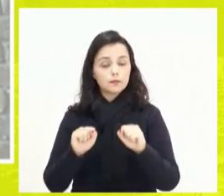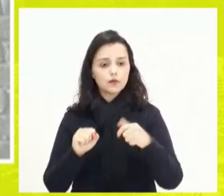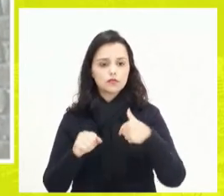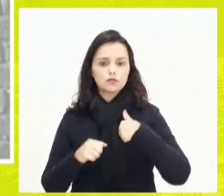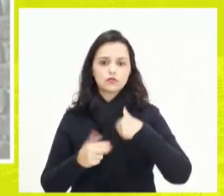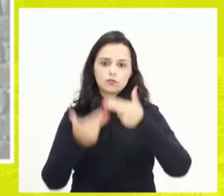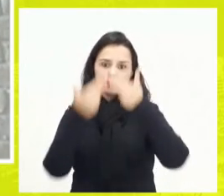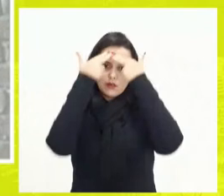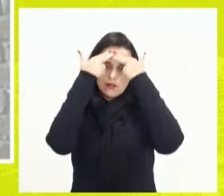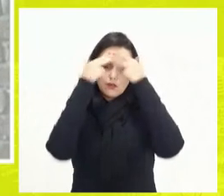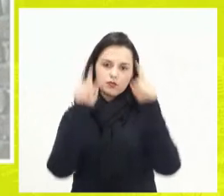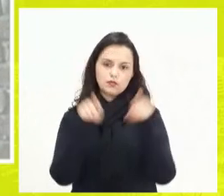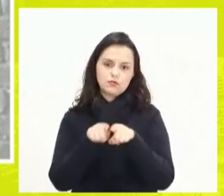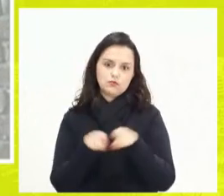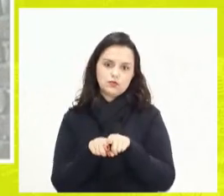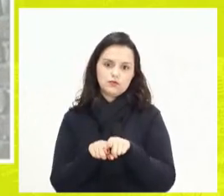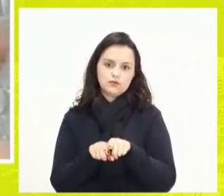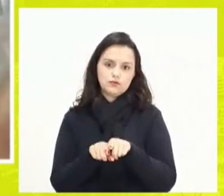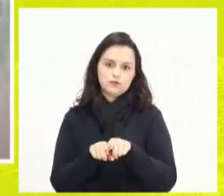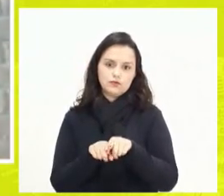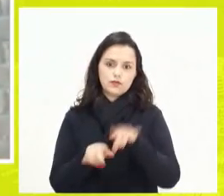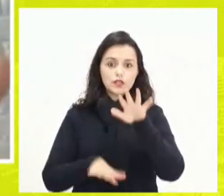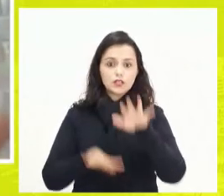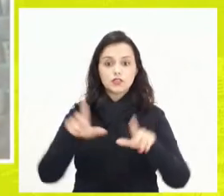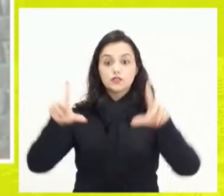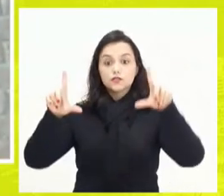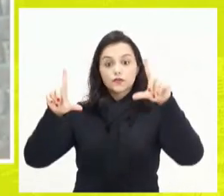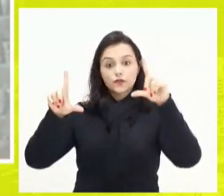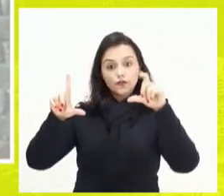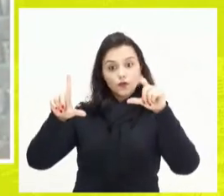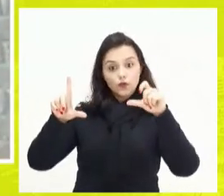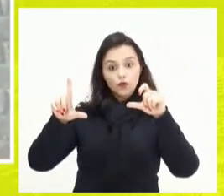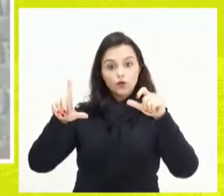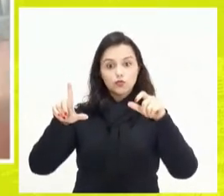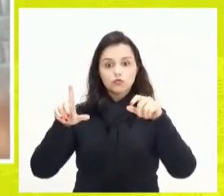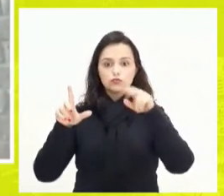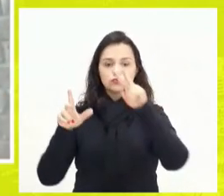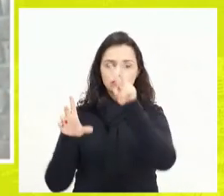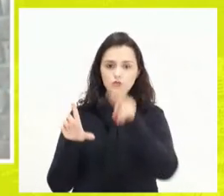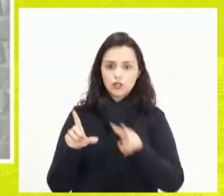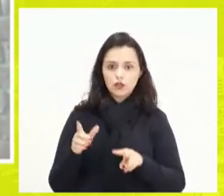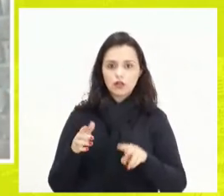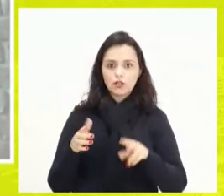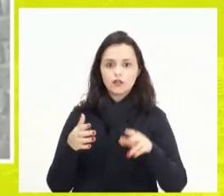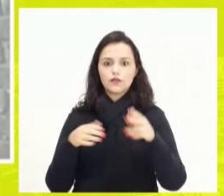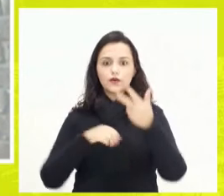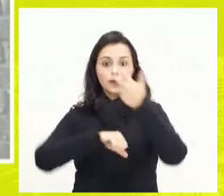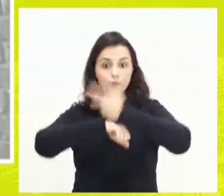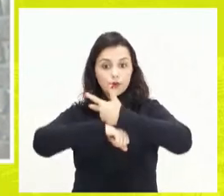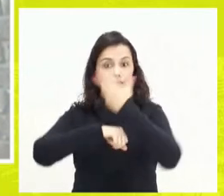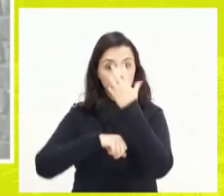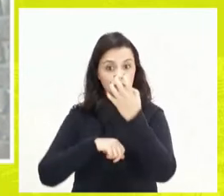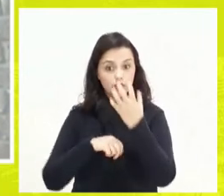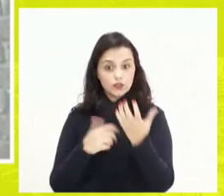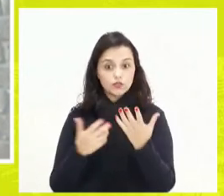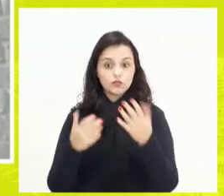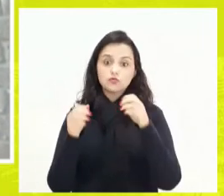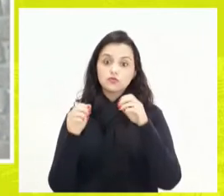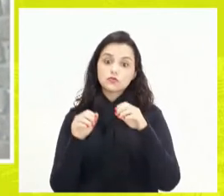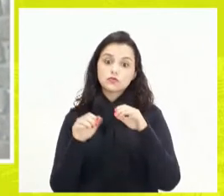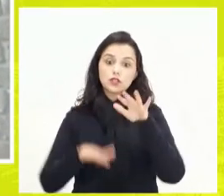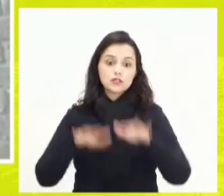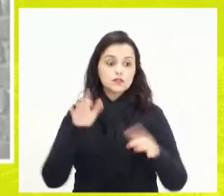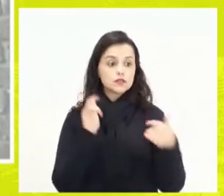me even if i am dealing only with pictures uh reports videos without having direct contact with that